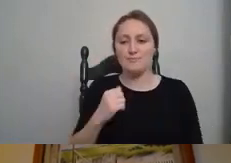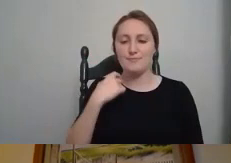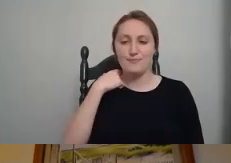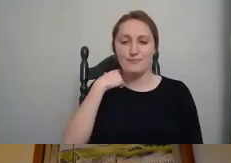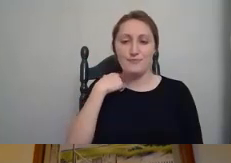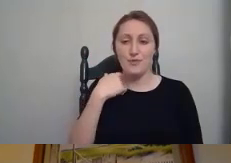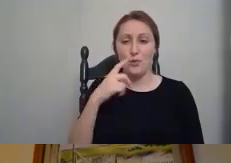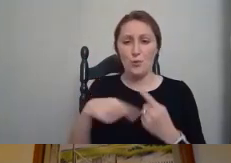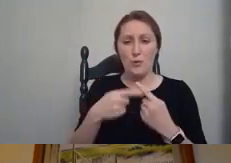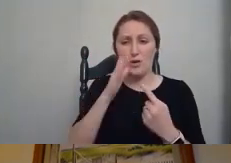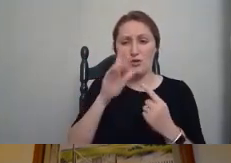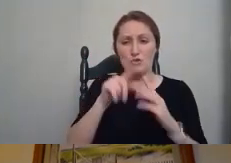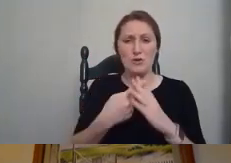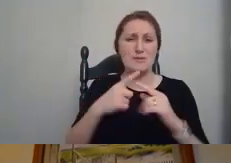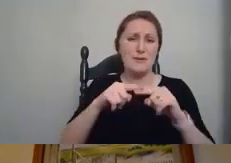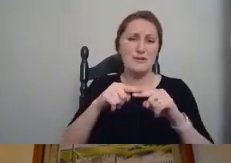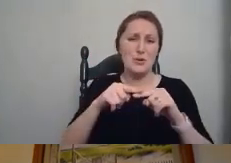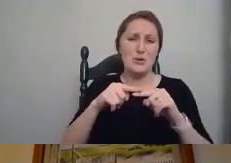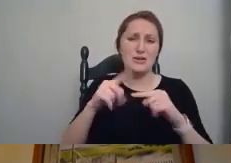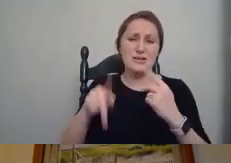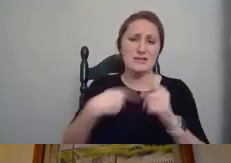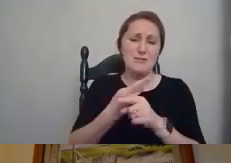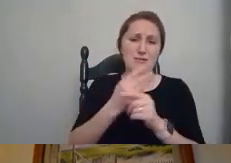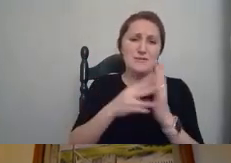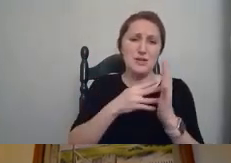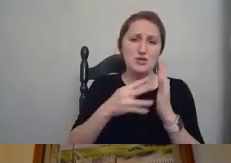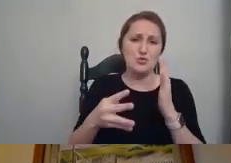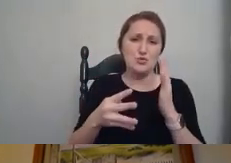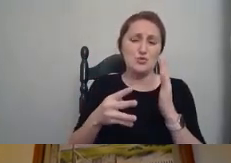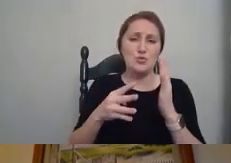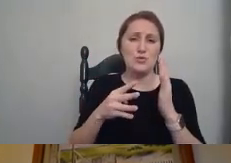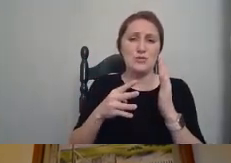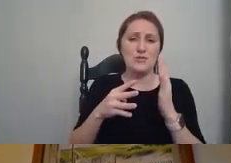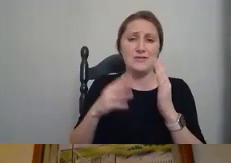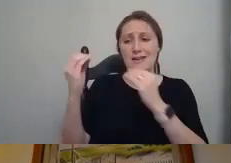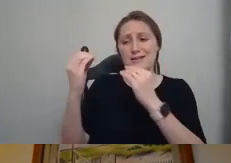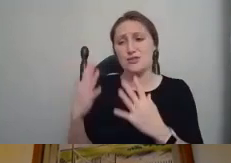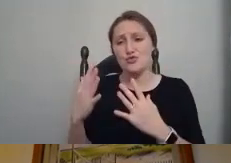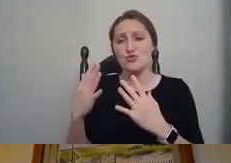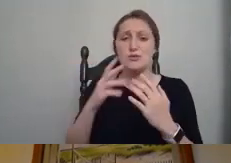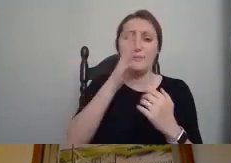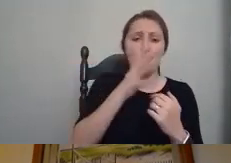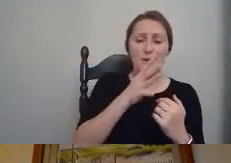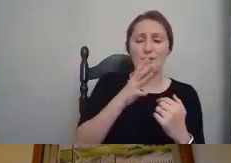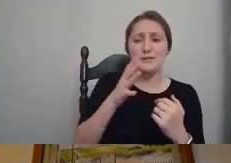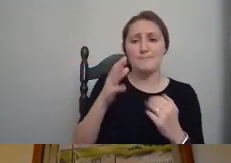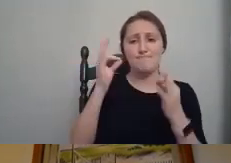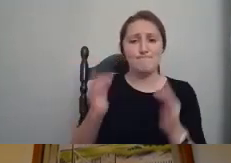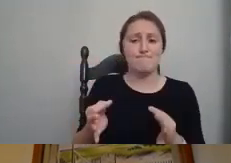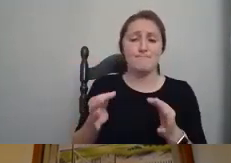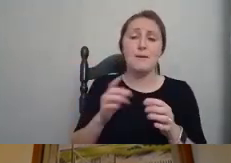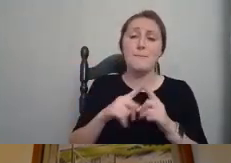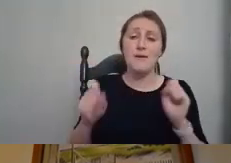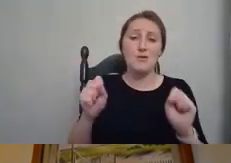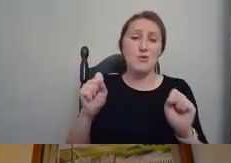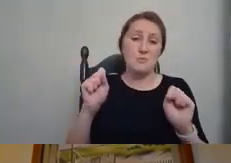Depends on the version of the schedule that folks, that our teachers and parents weigh in on, but it could be right